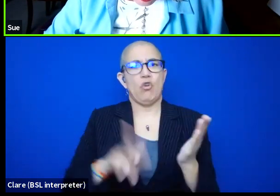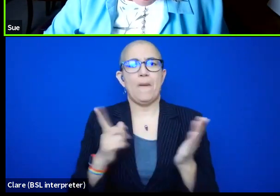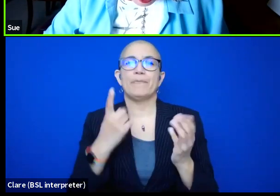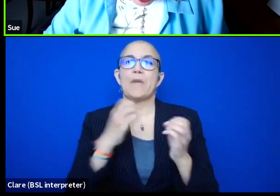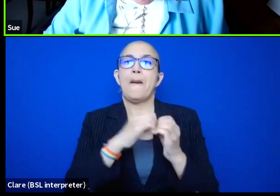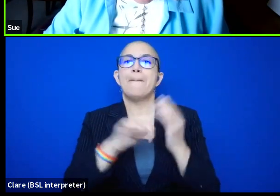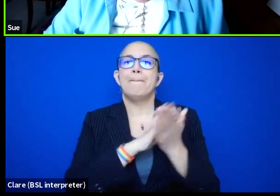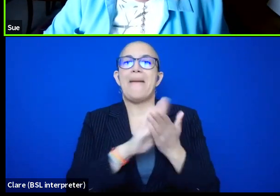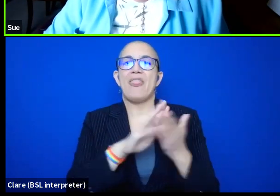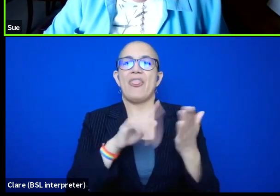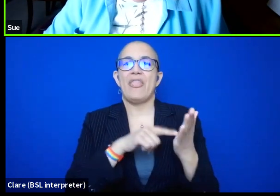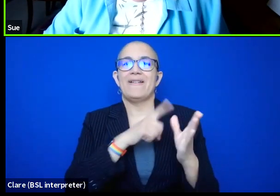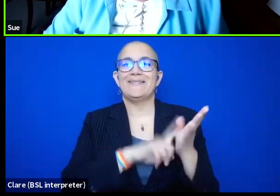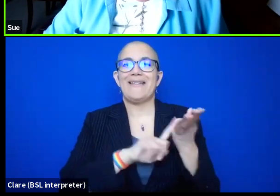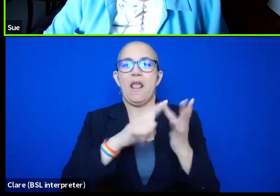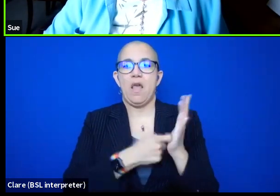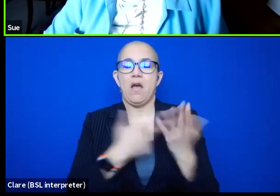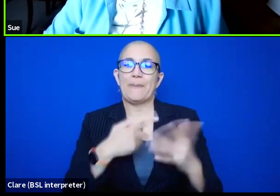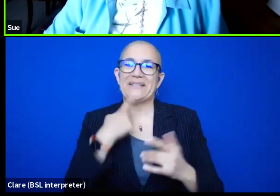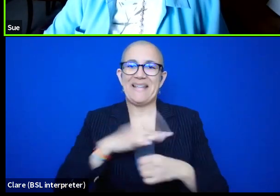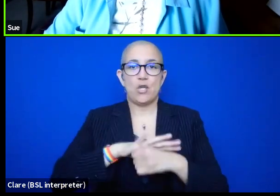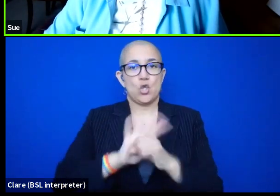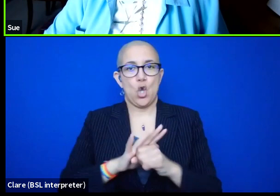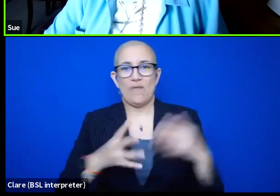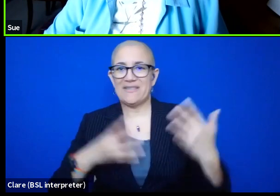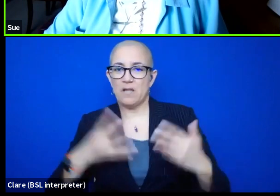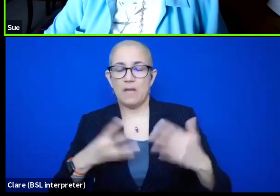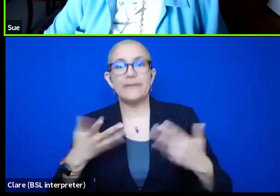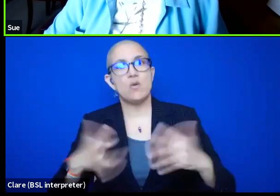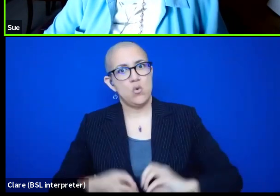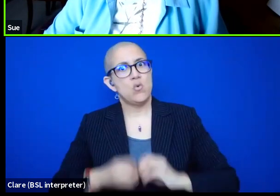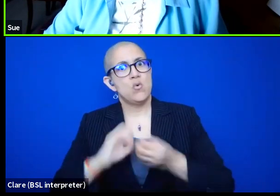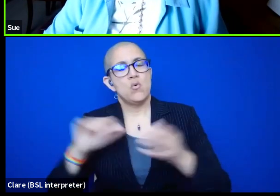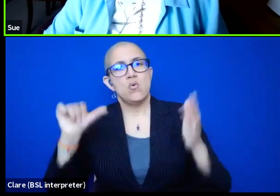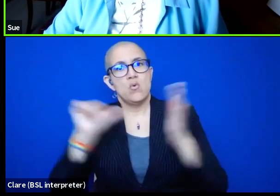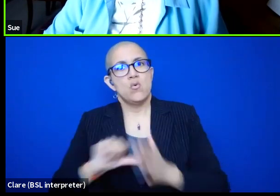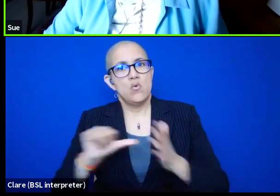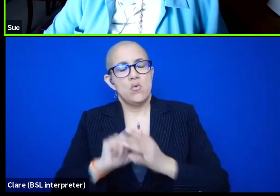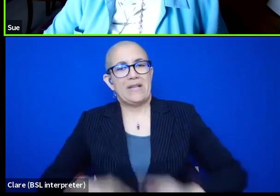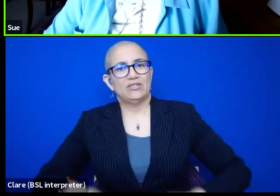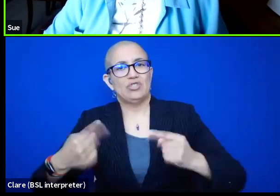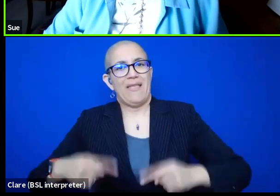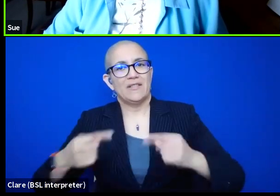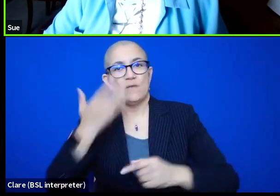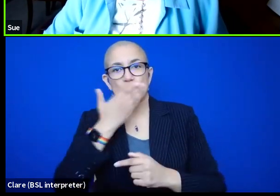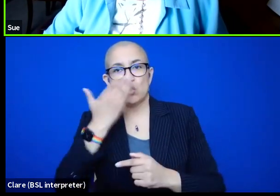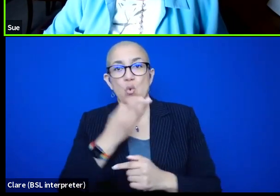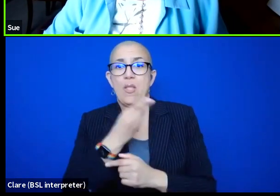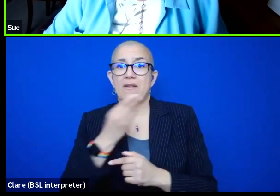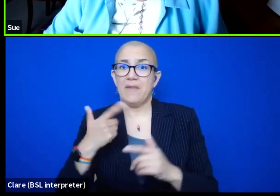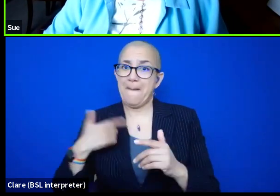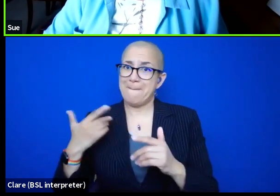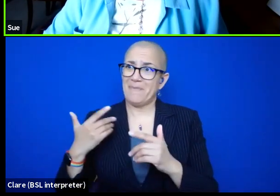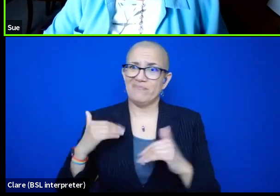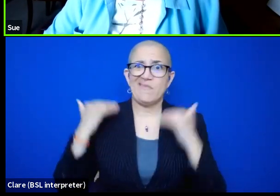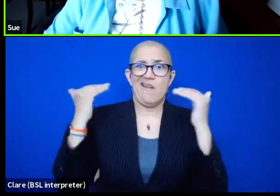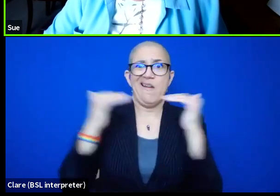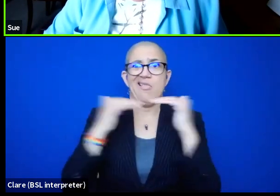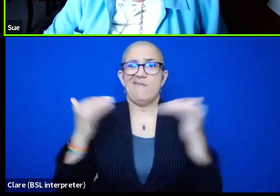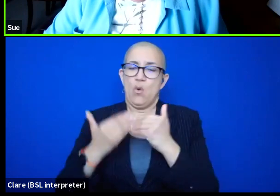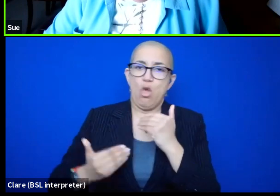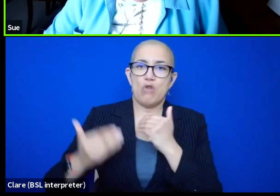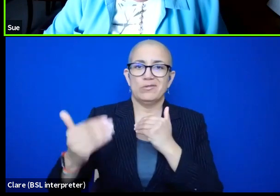Taylor, who says COVID-19 has created real challenges for schools. Some are high-level long-term challenges. In particular,